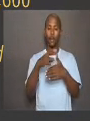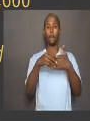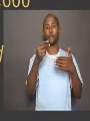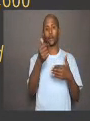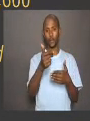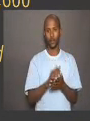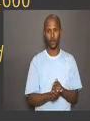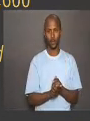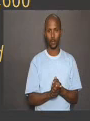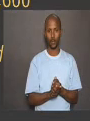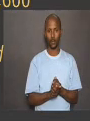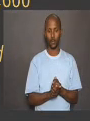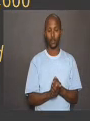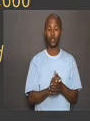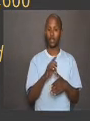1,800 bir.